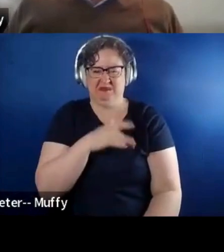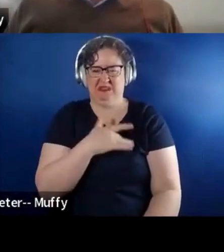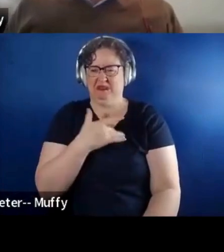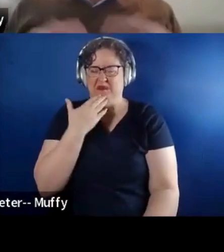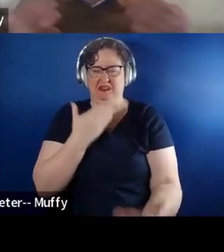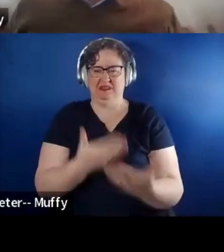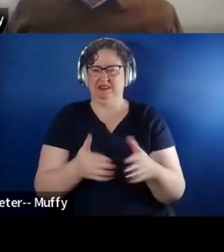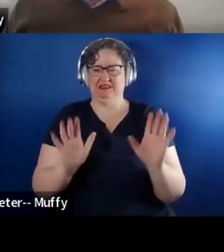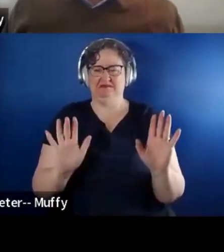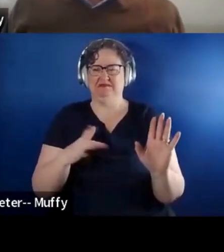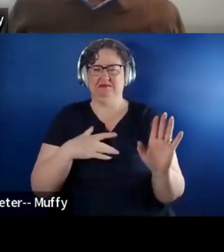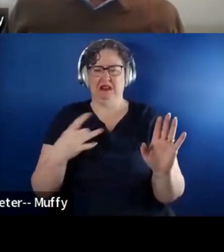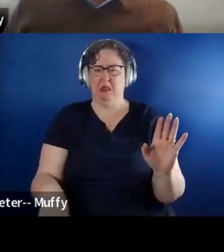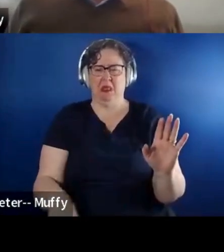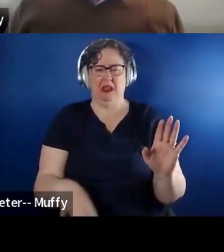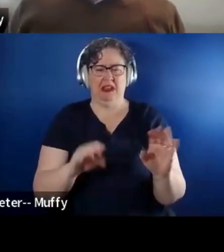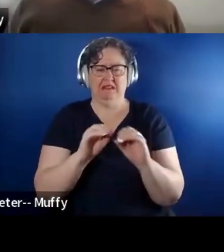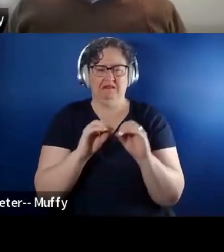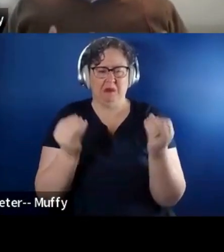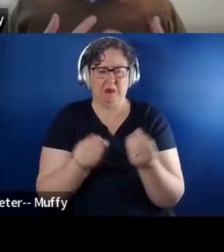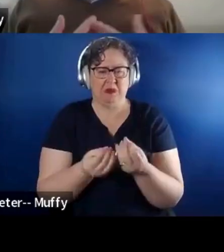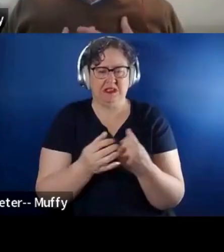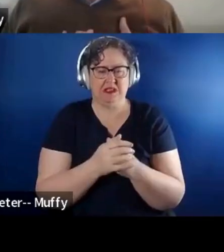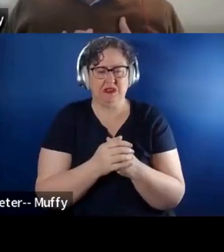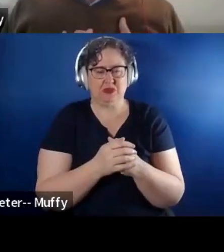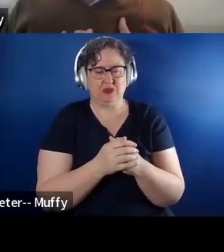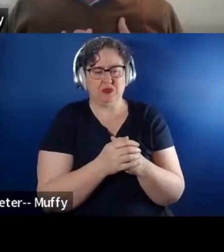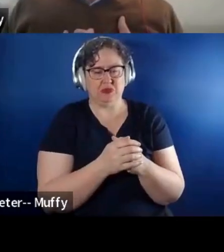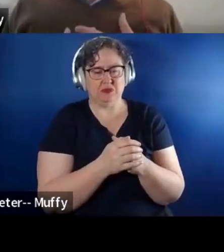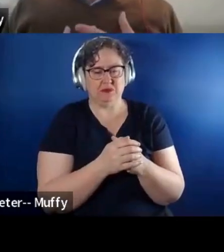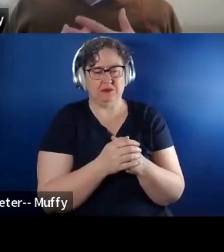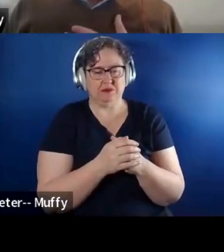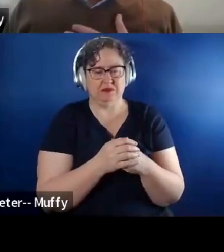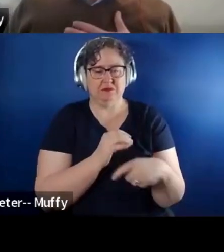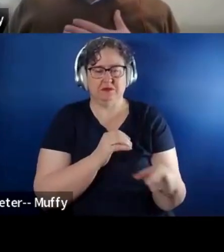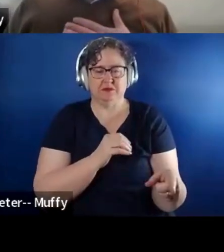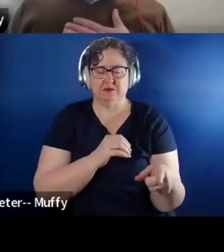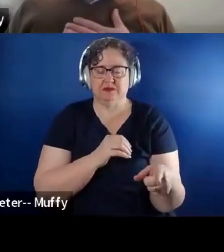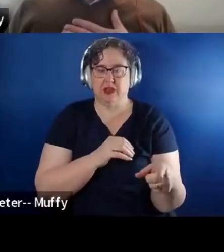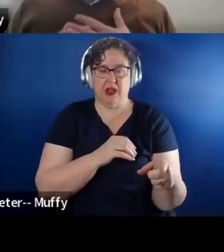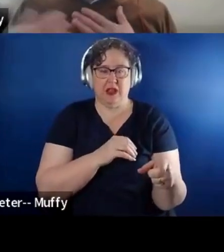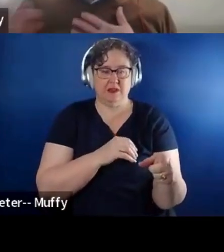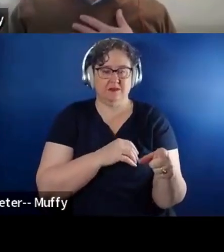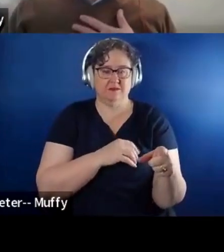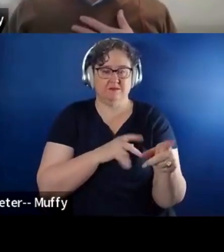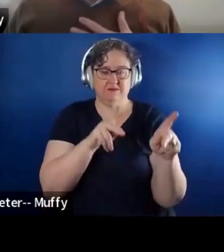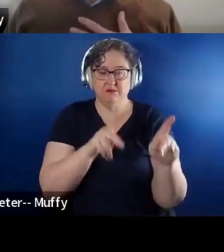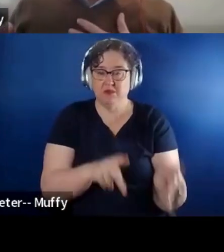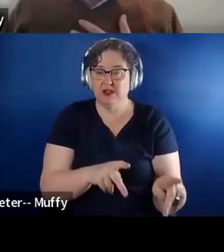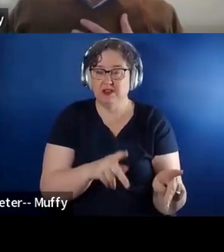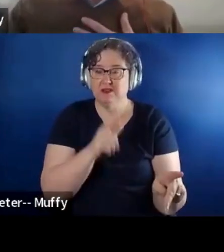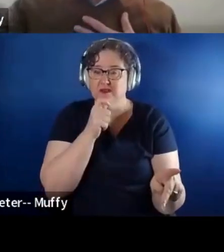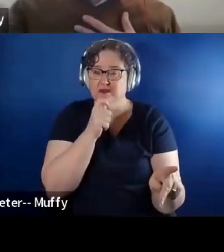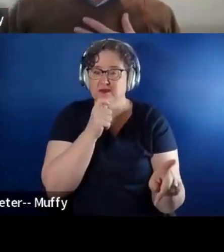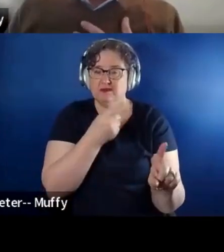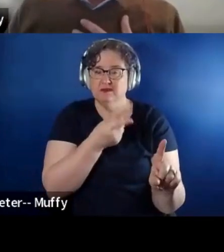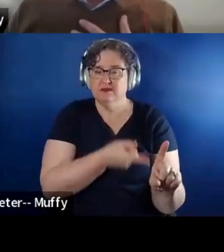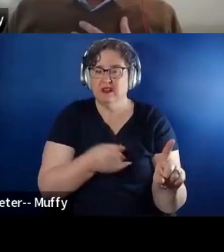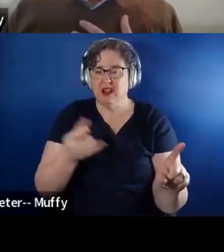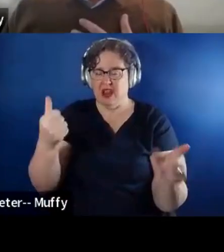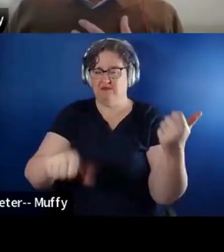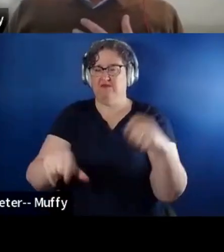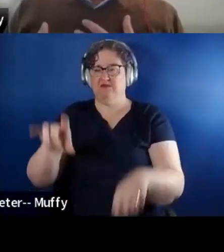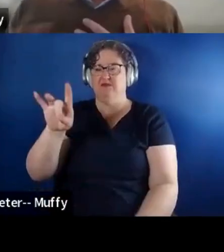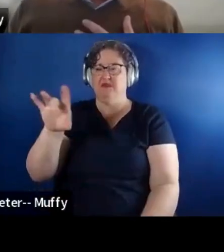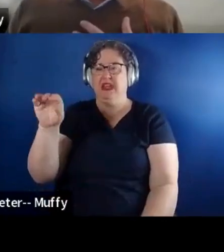a organizational standpoint. It doesn't make me feel good as an individual person. Just I'm declining 85% of those who